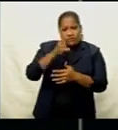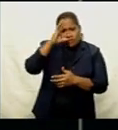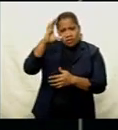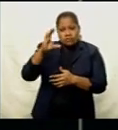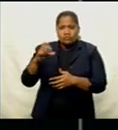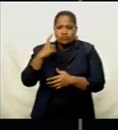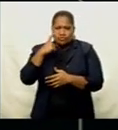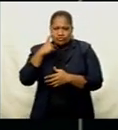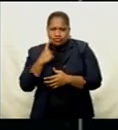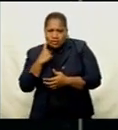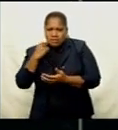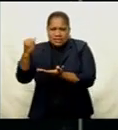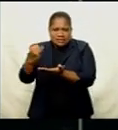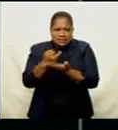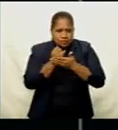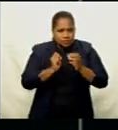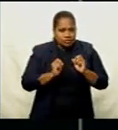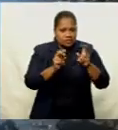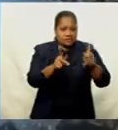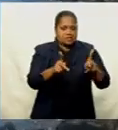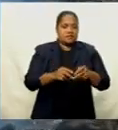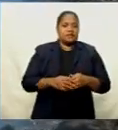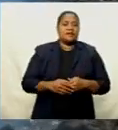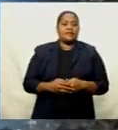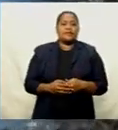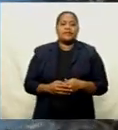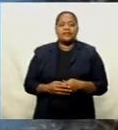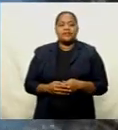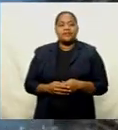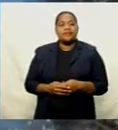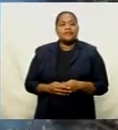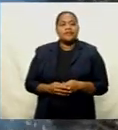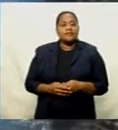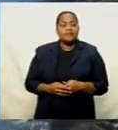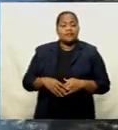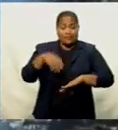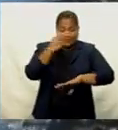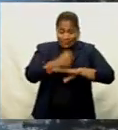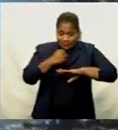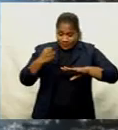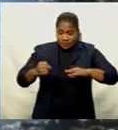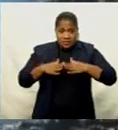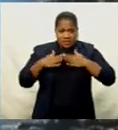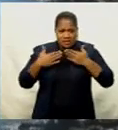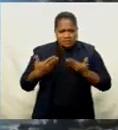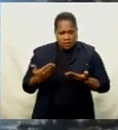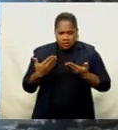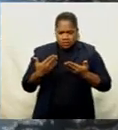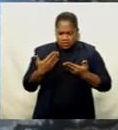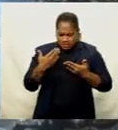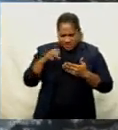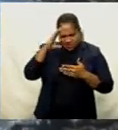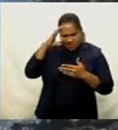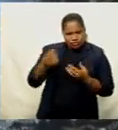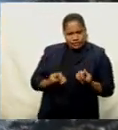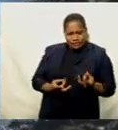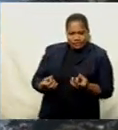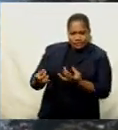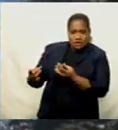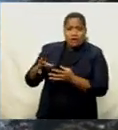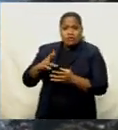investment opportunities. Koray Tandulala reports. The government is pre-positioning the country for the